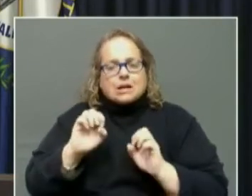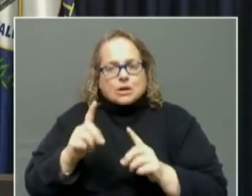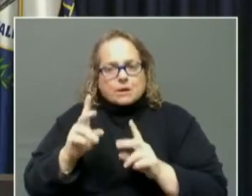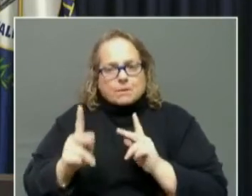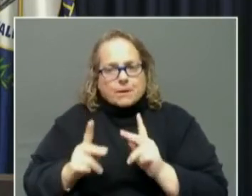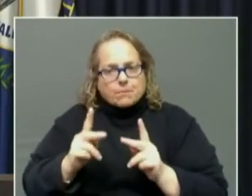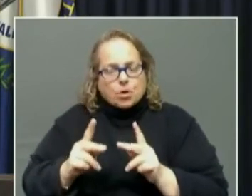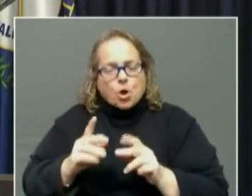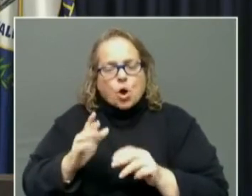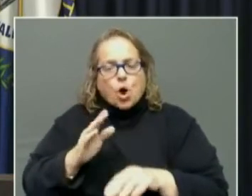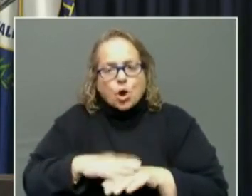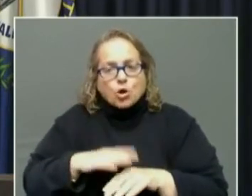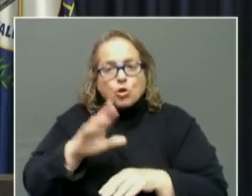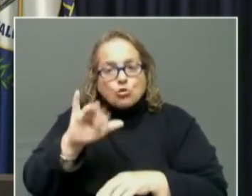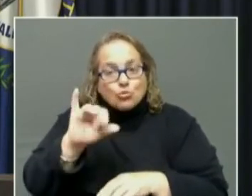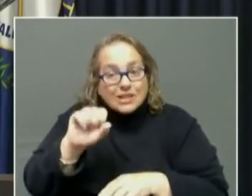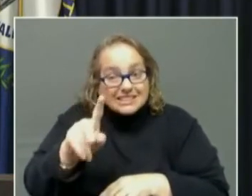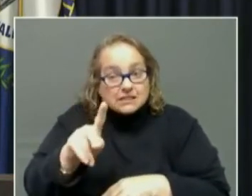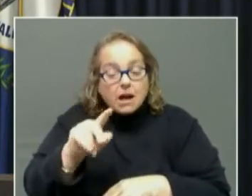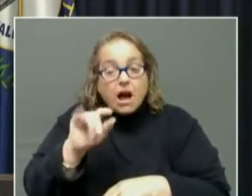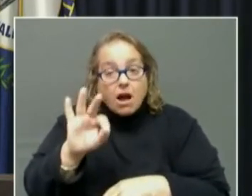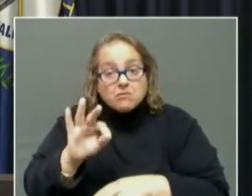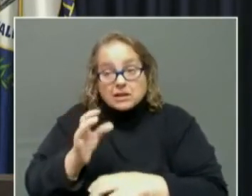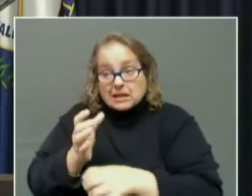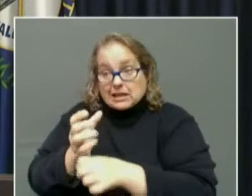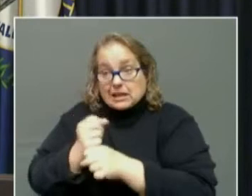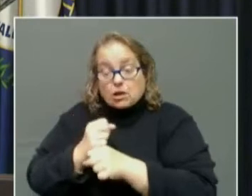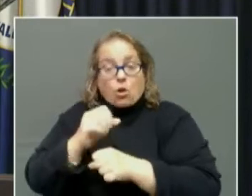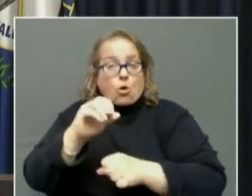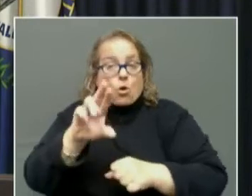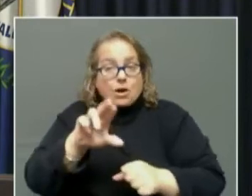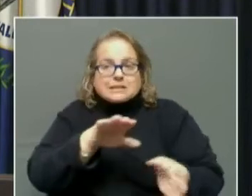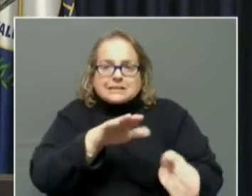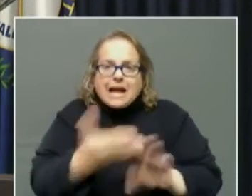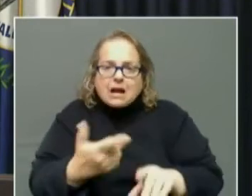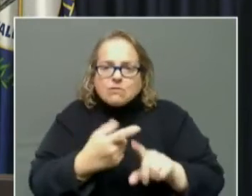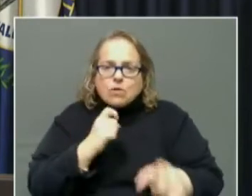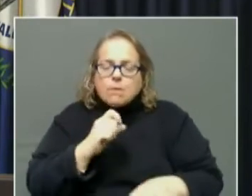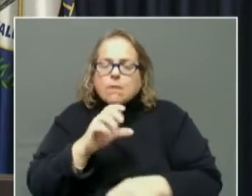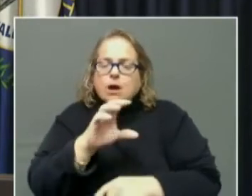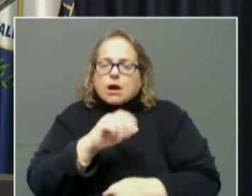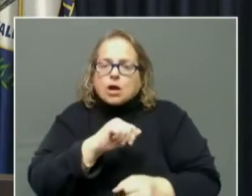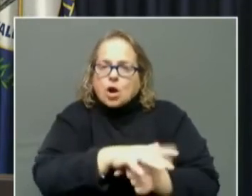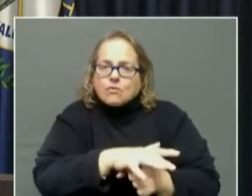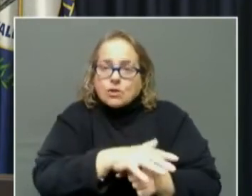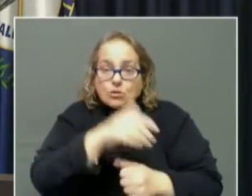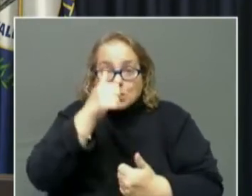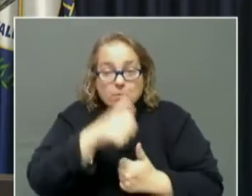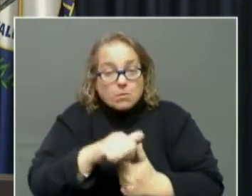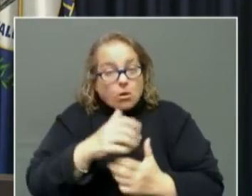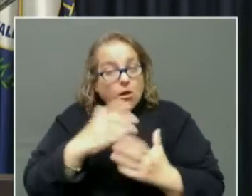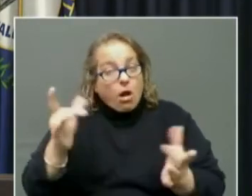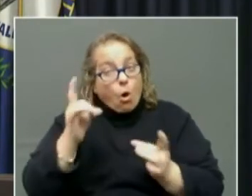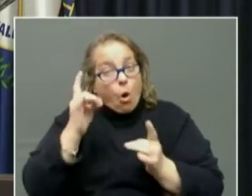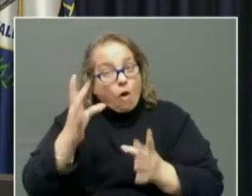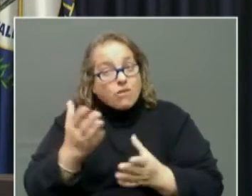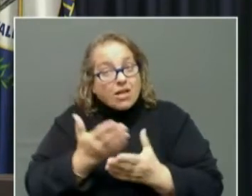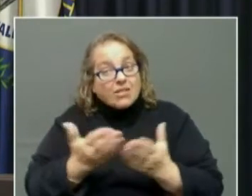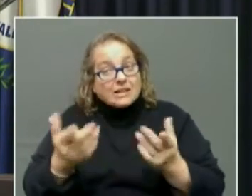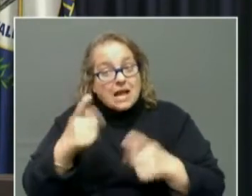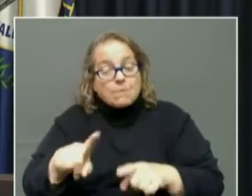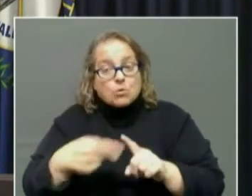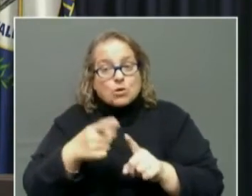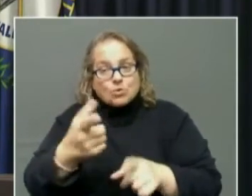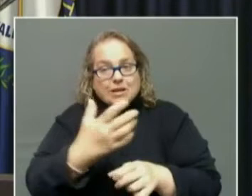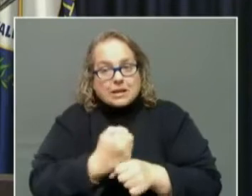relative risks of getting and or dying from COVID. Because remember, there's a lot of nasty things that happens when you get COVID, and they can